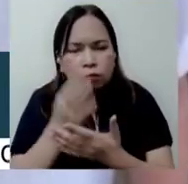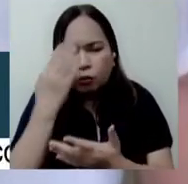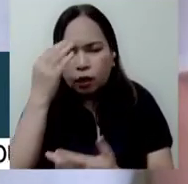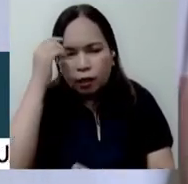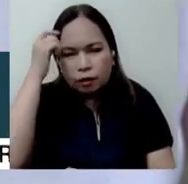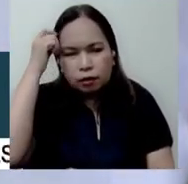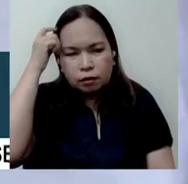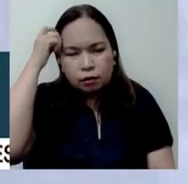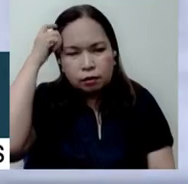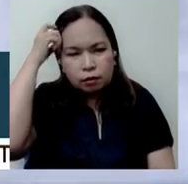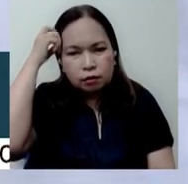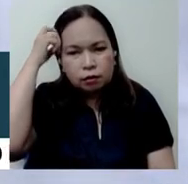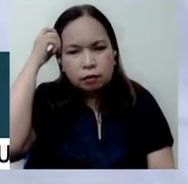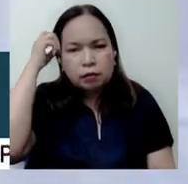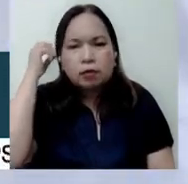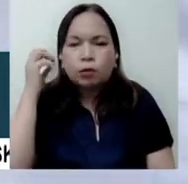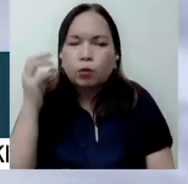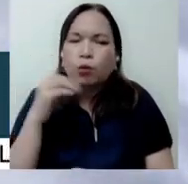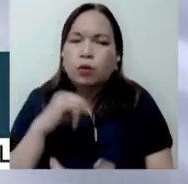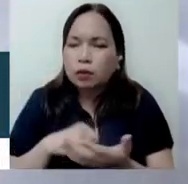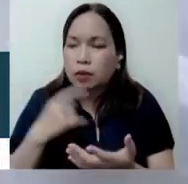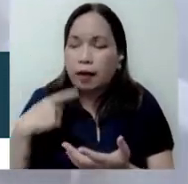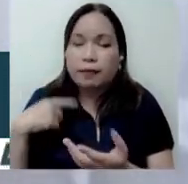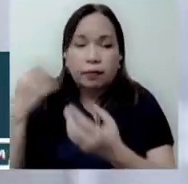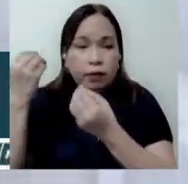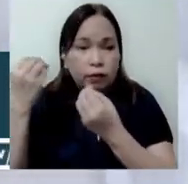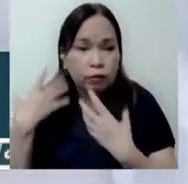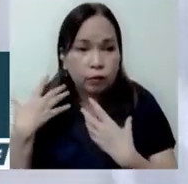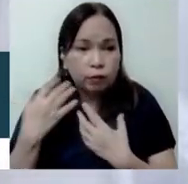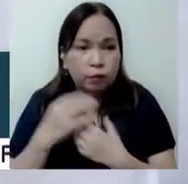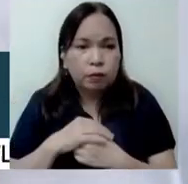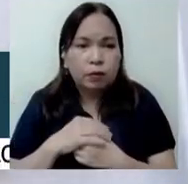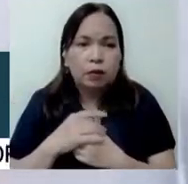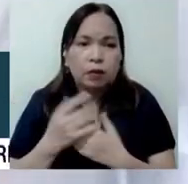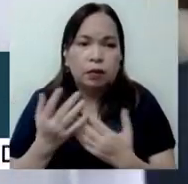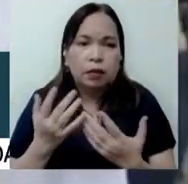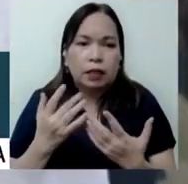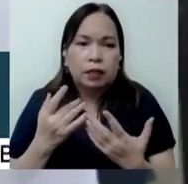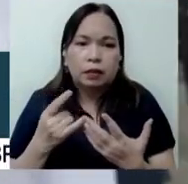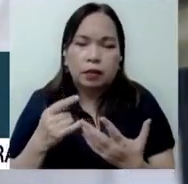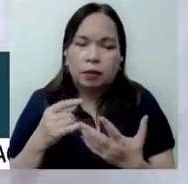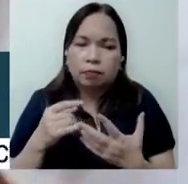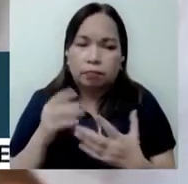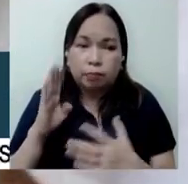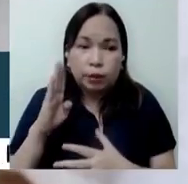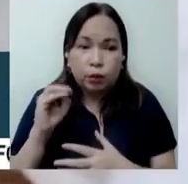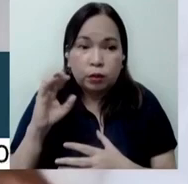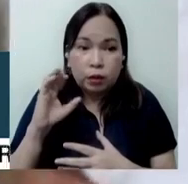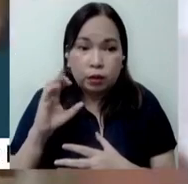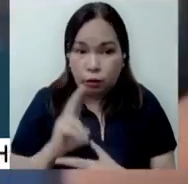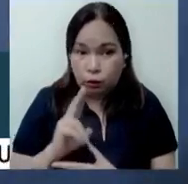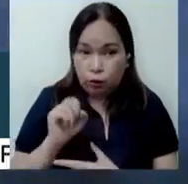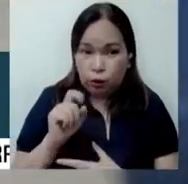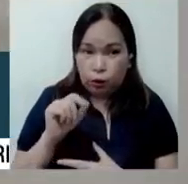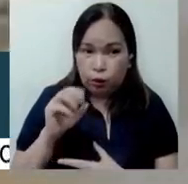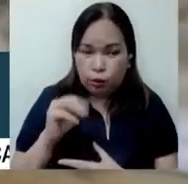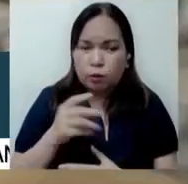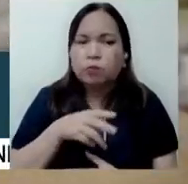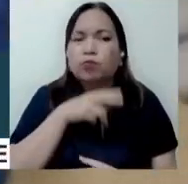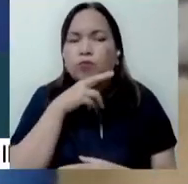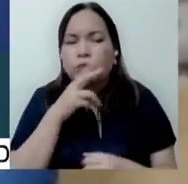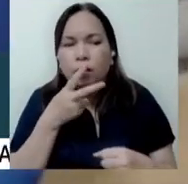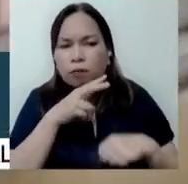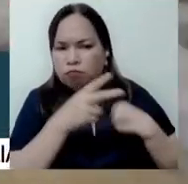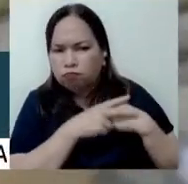just there were information that reached the Bureau of Customs about possible hoarding and smuggling.